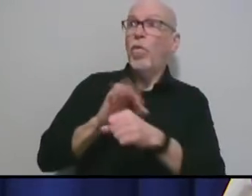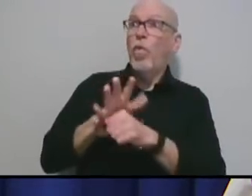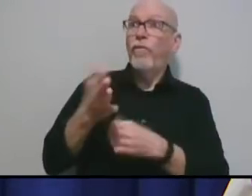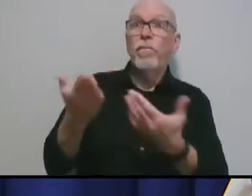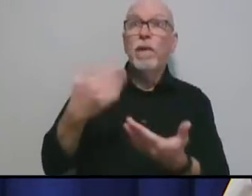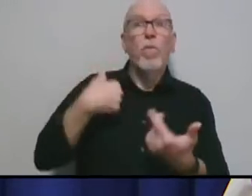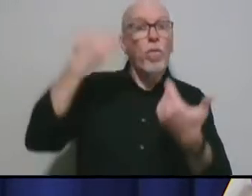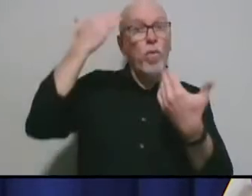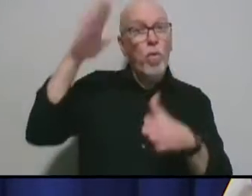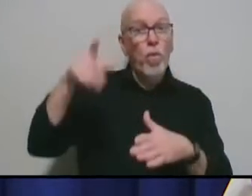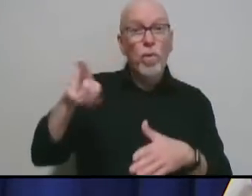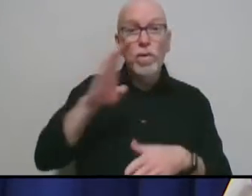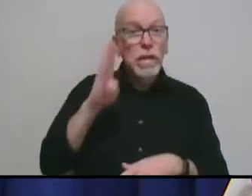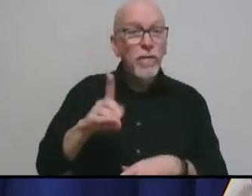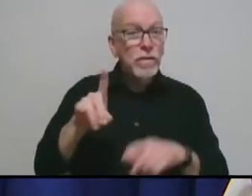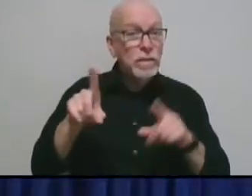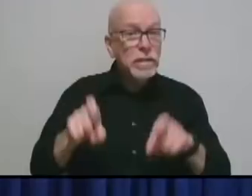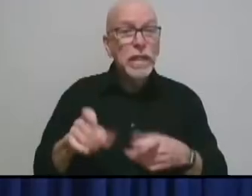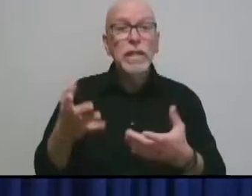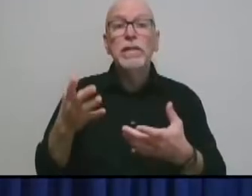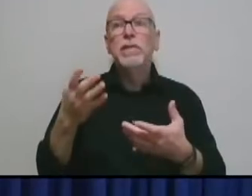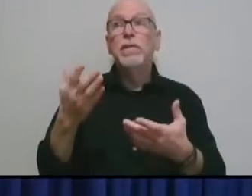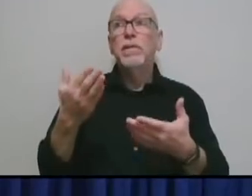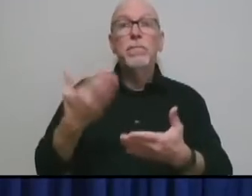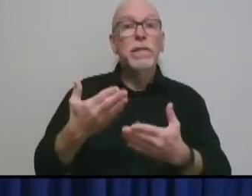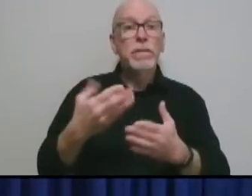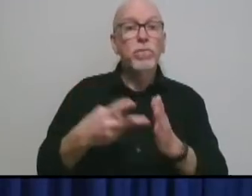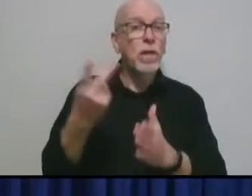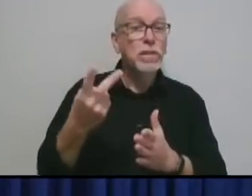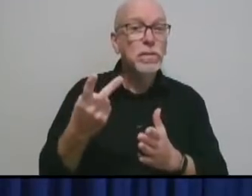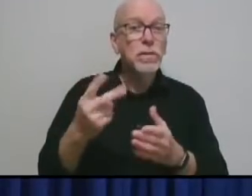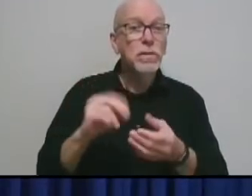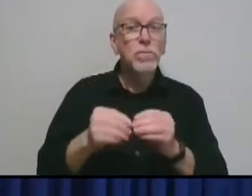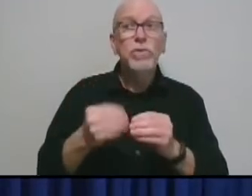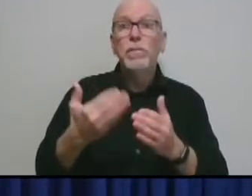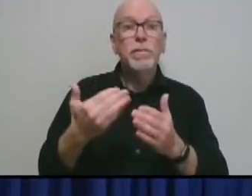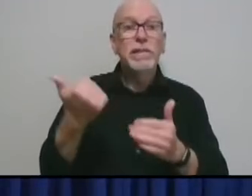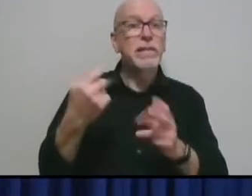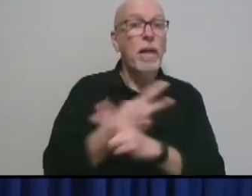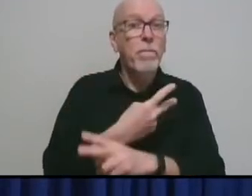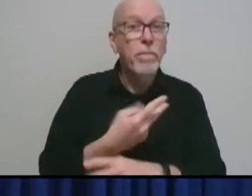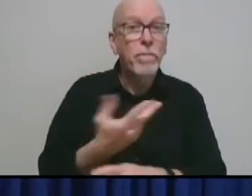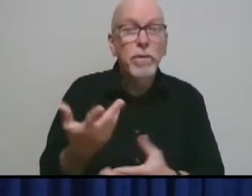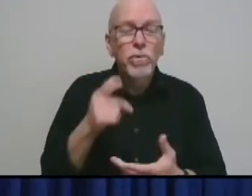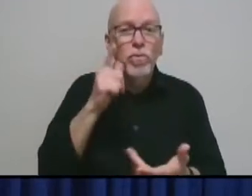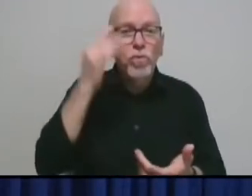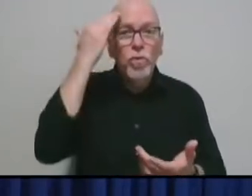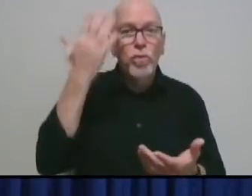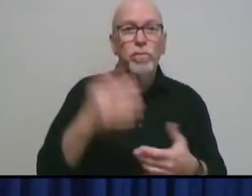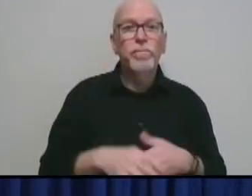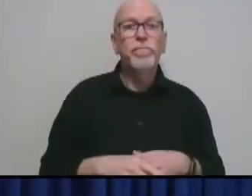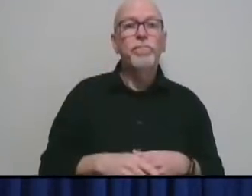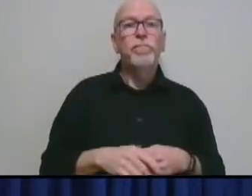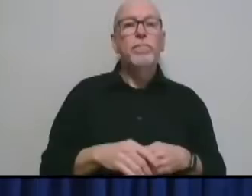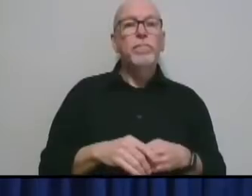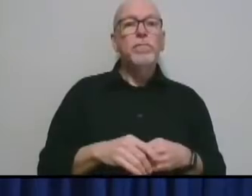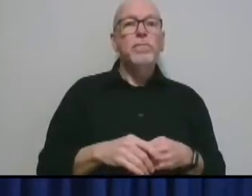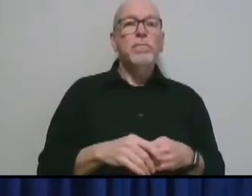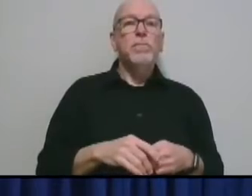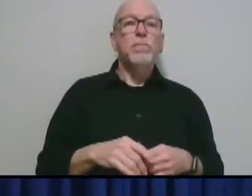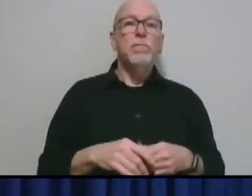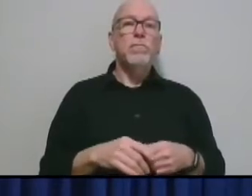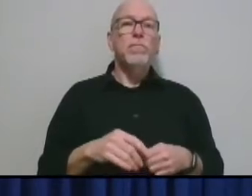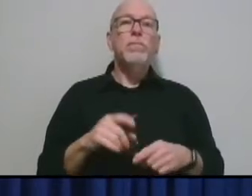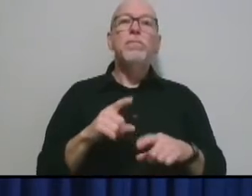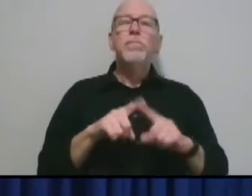Yeah. I mean, Fairbanks could. 10 times maybe, even Maybe, according to our yeah. original information. So,